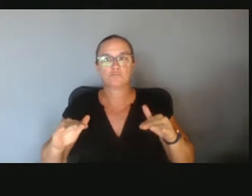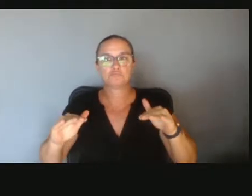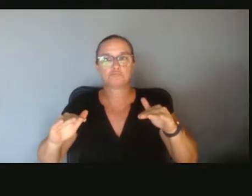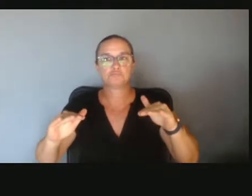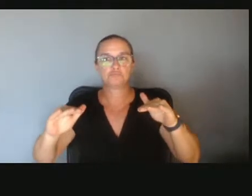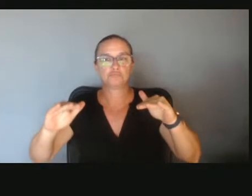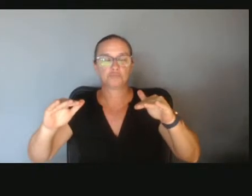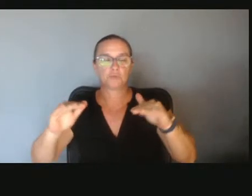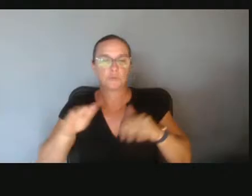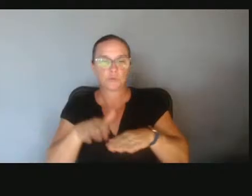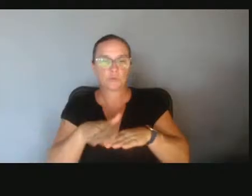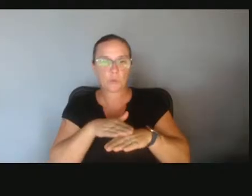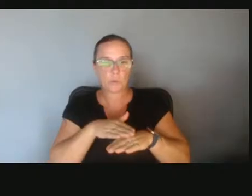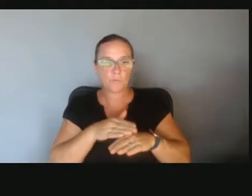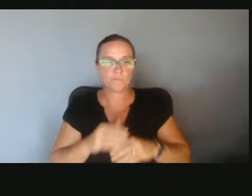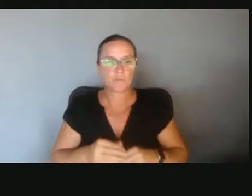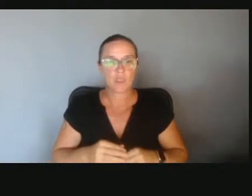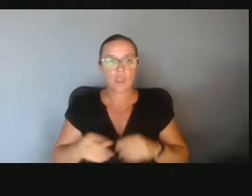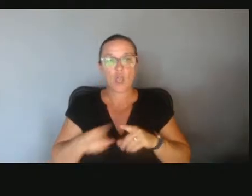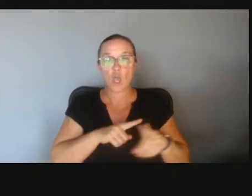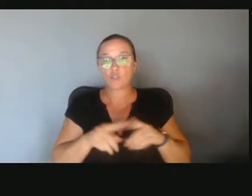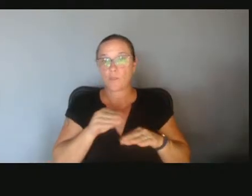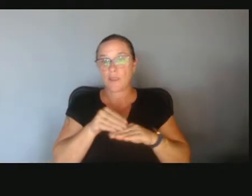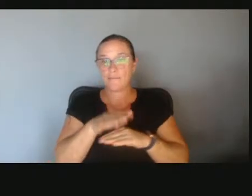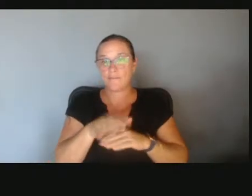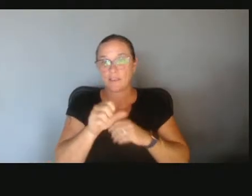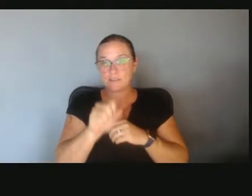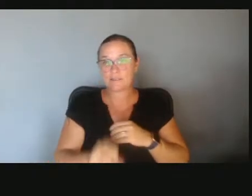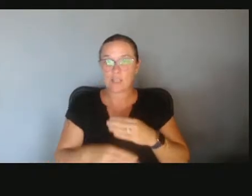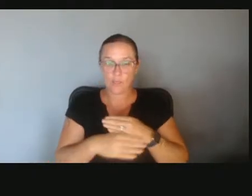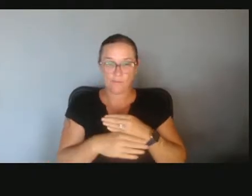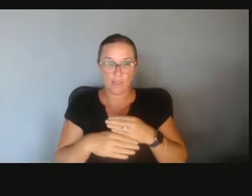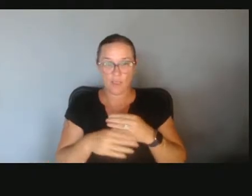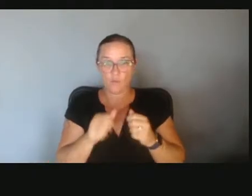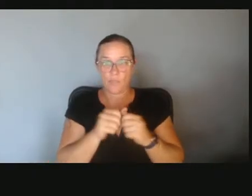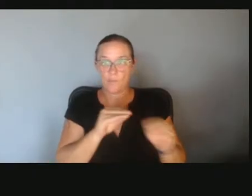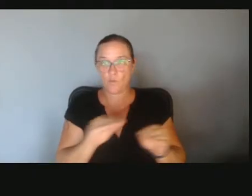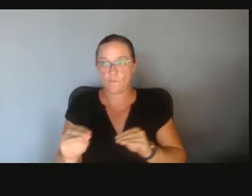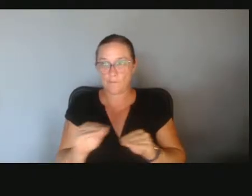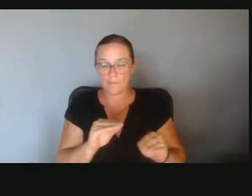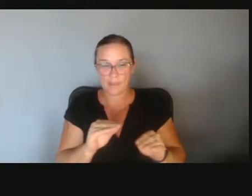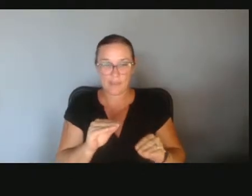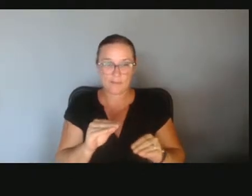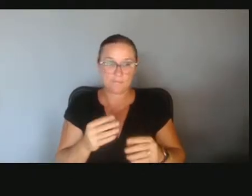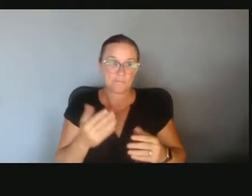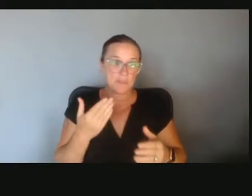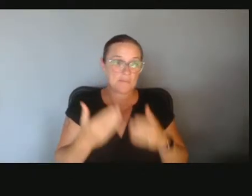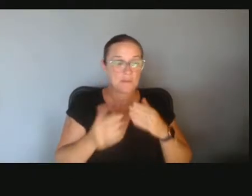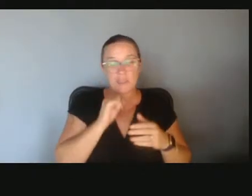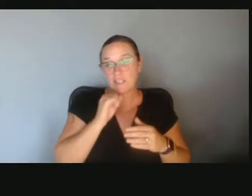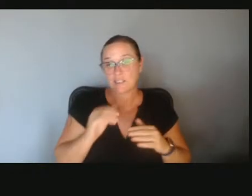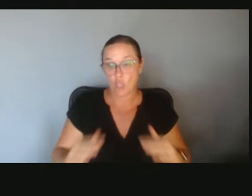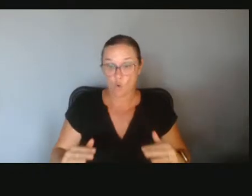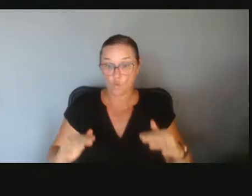So that does also affect the south flank through its movement, even if it isn't rising as much